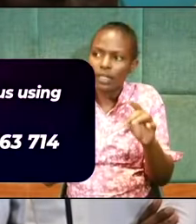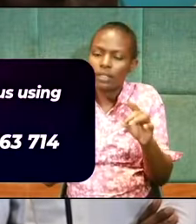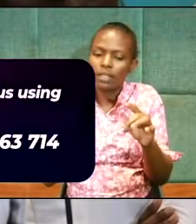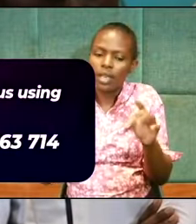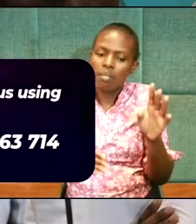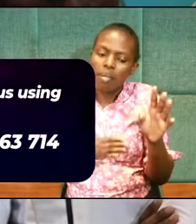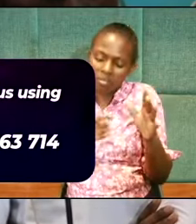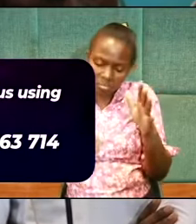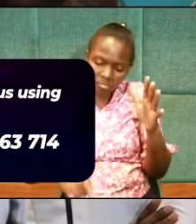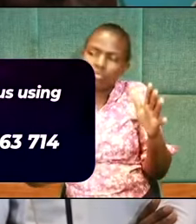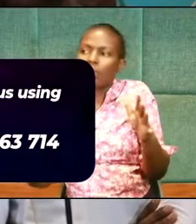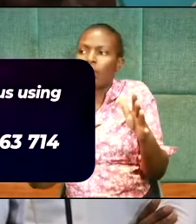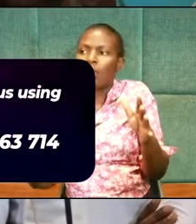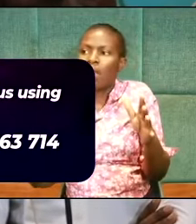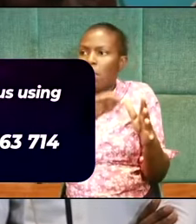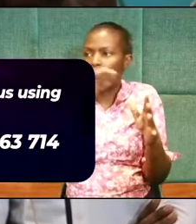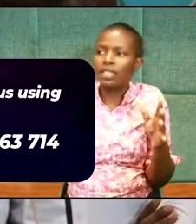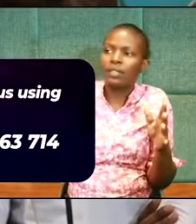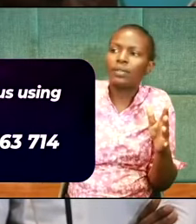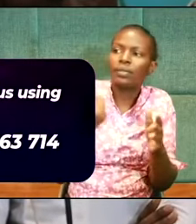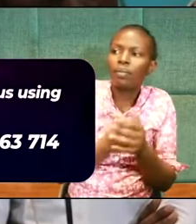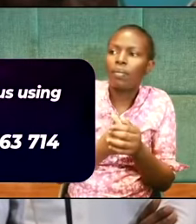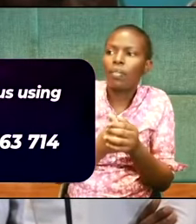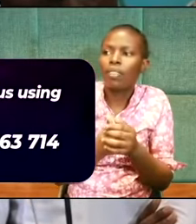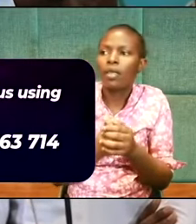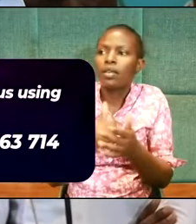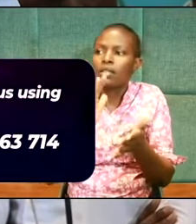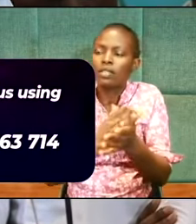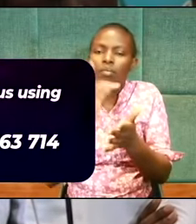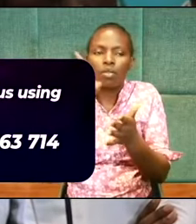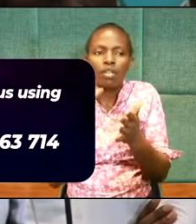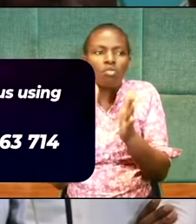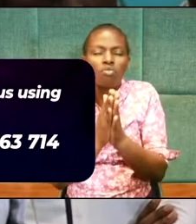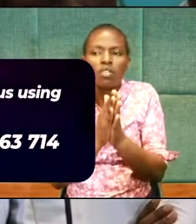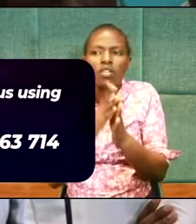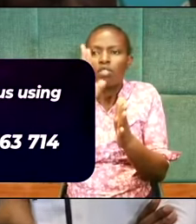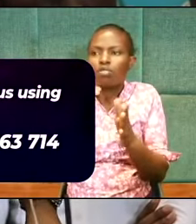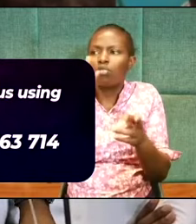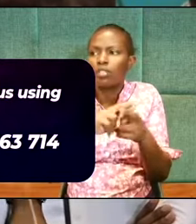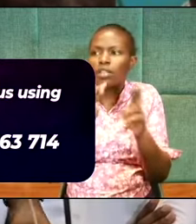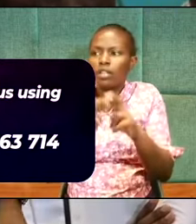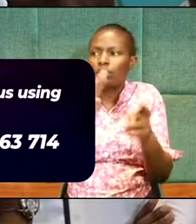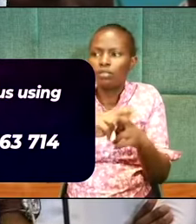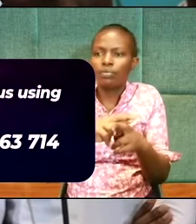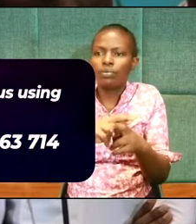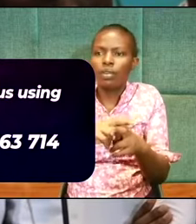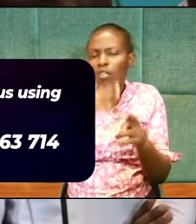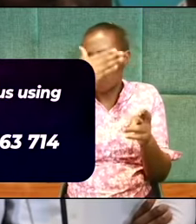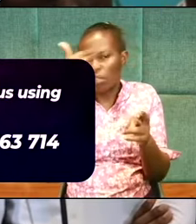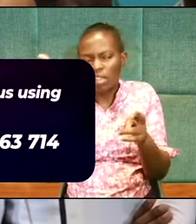son. Is there somebody who have no relationship with this God? Please forget the